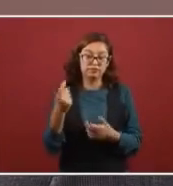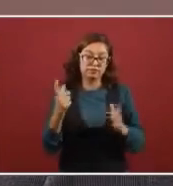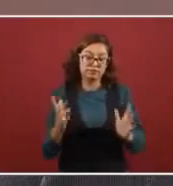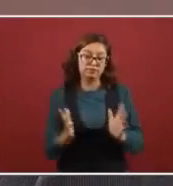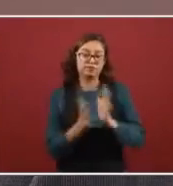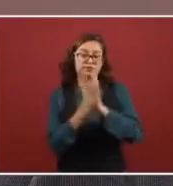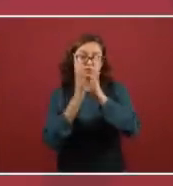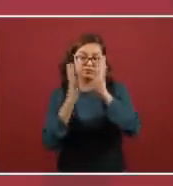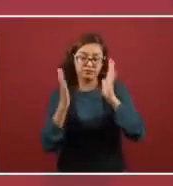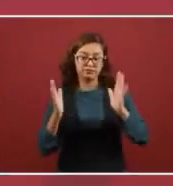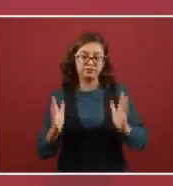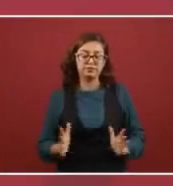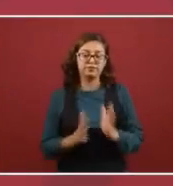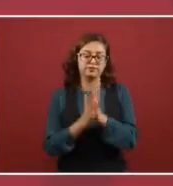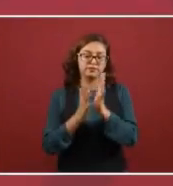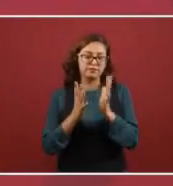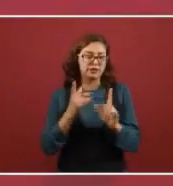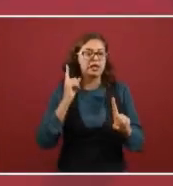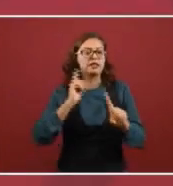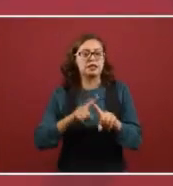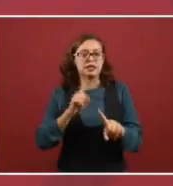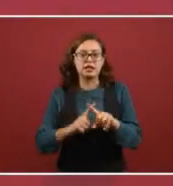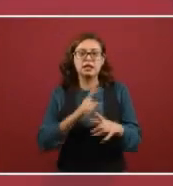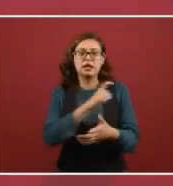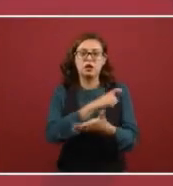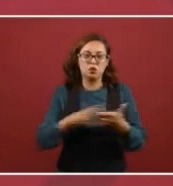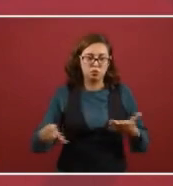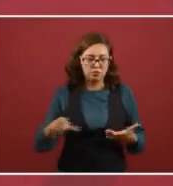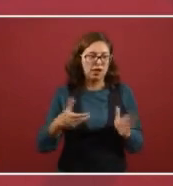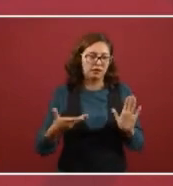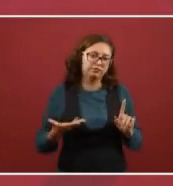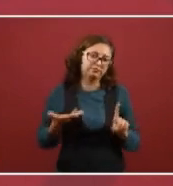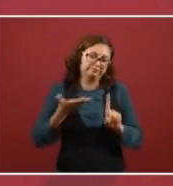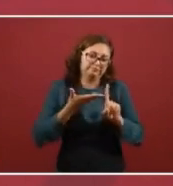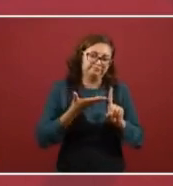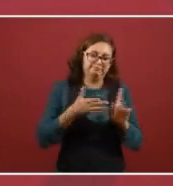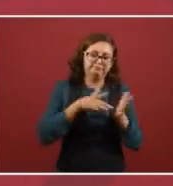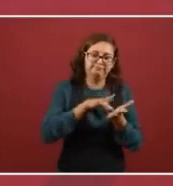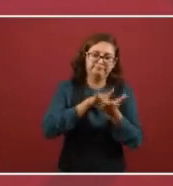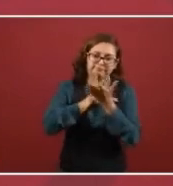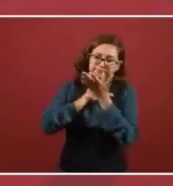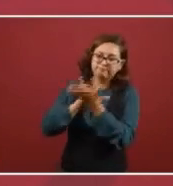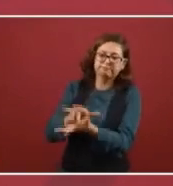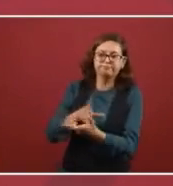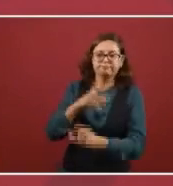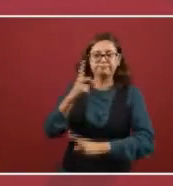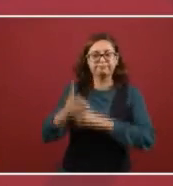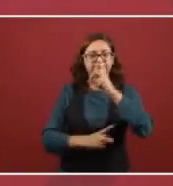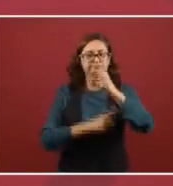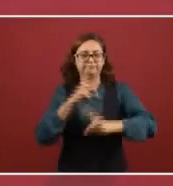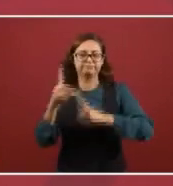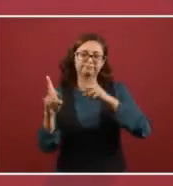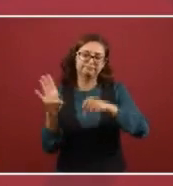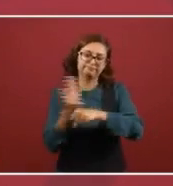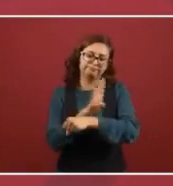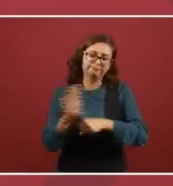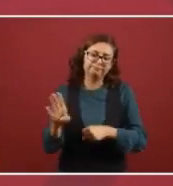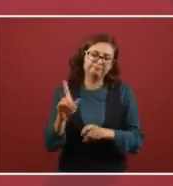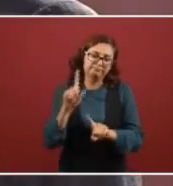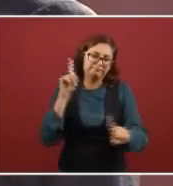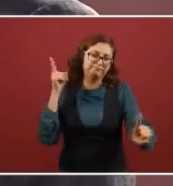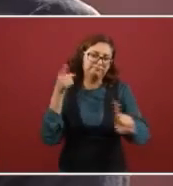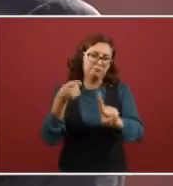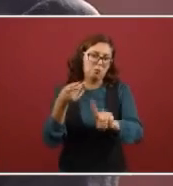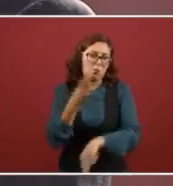participación for the de participation quien la quiera of whoever wants it, para el beneficio del and deporte. for the beneficiary of